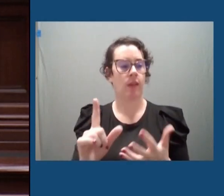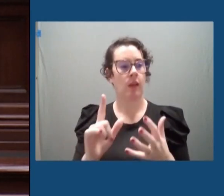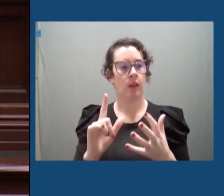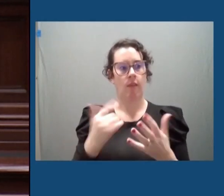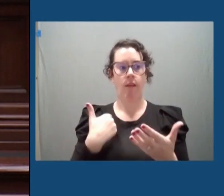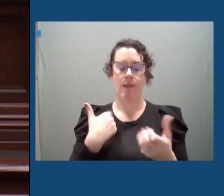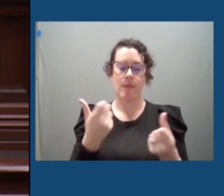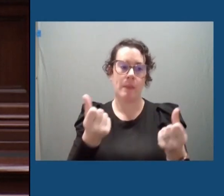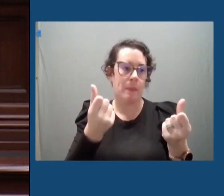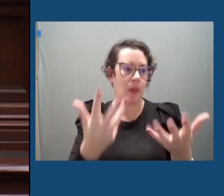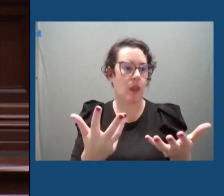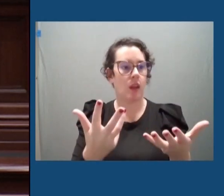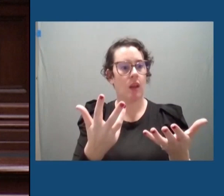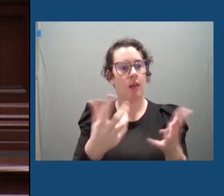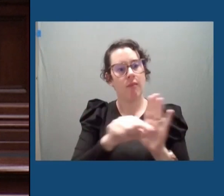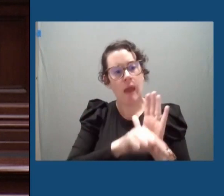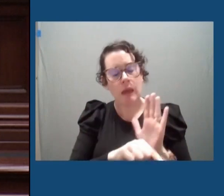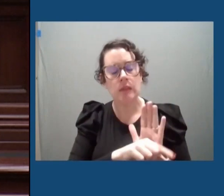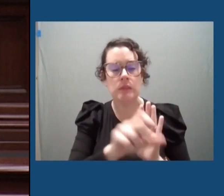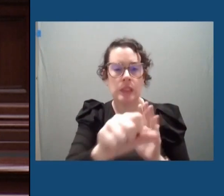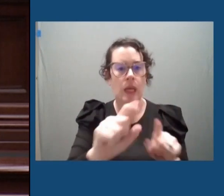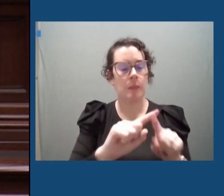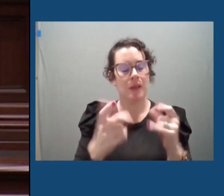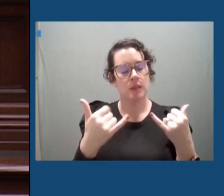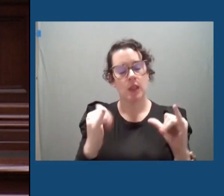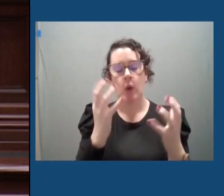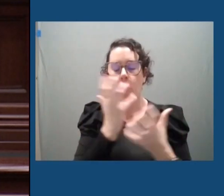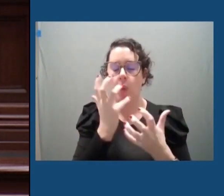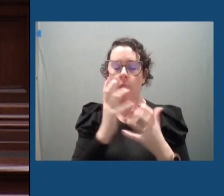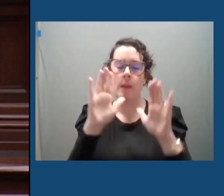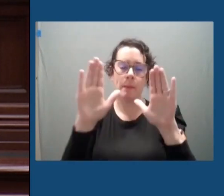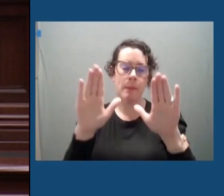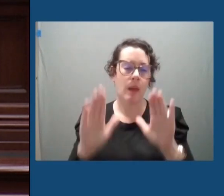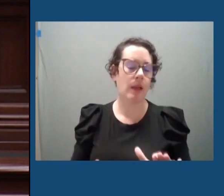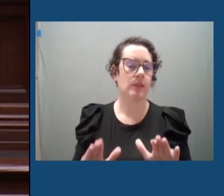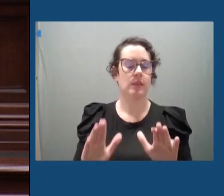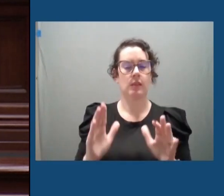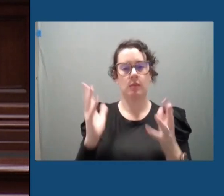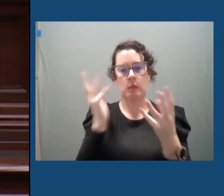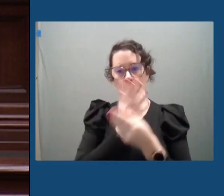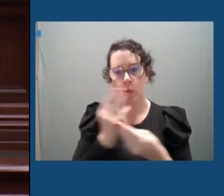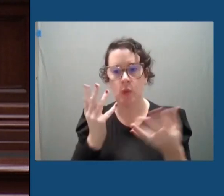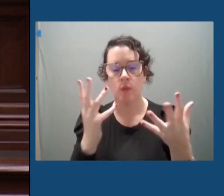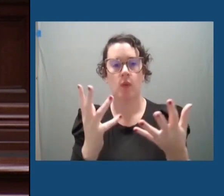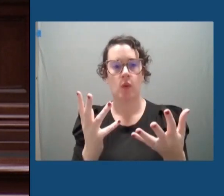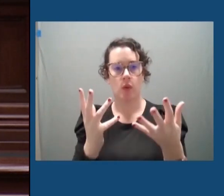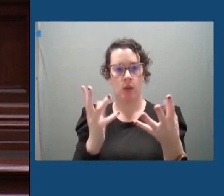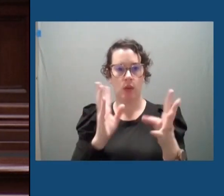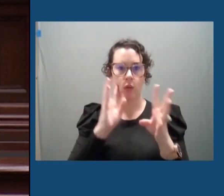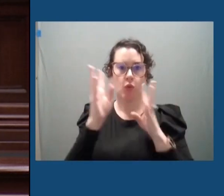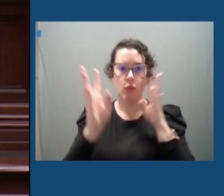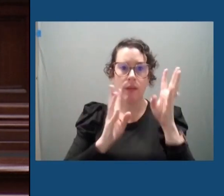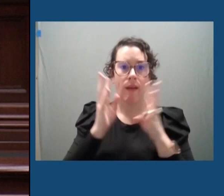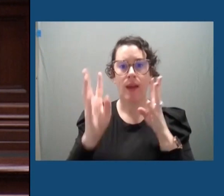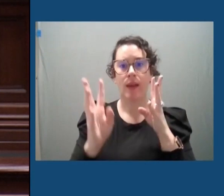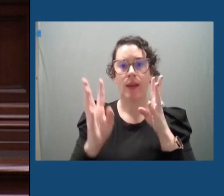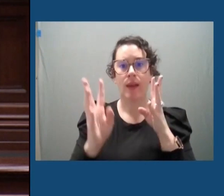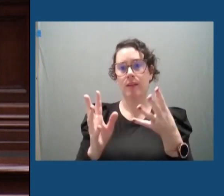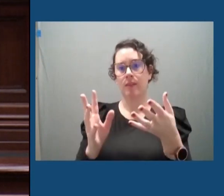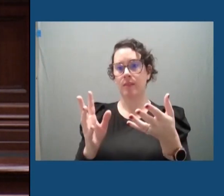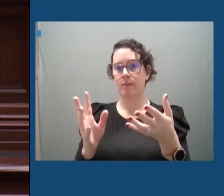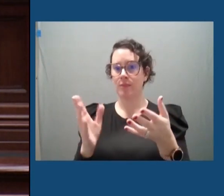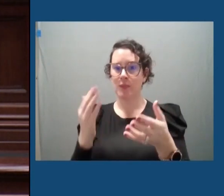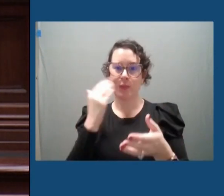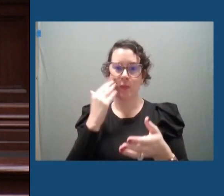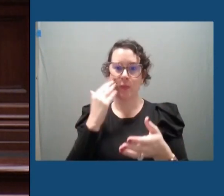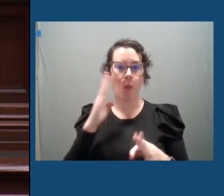it's still an extraordinary and magnificent being. It's the creative minds that bring song and dance to Broadway and